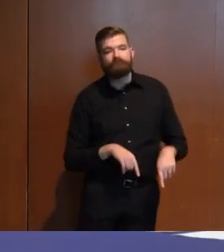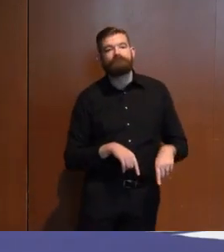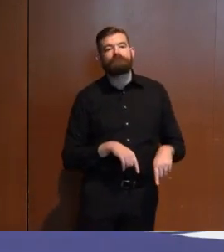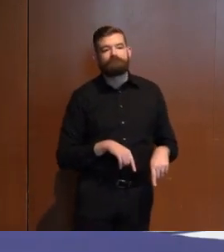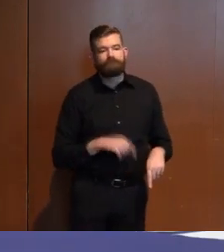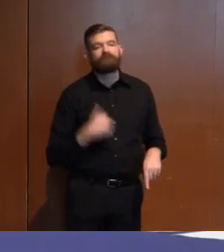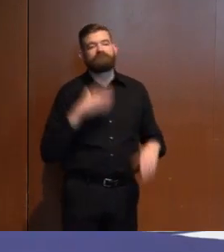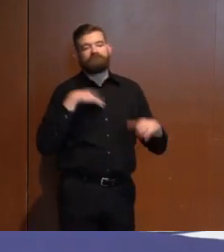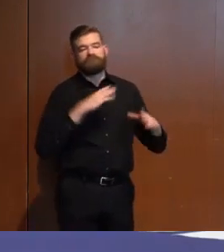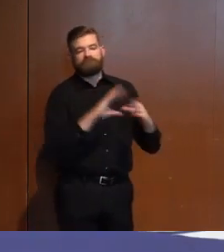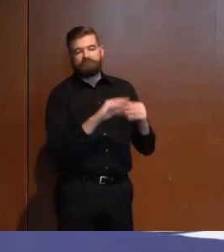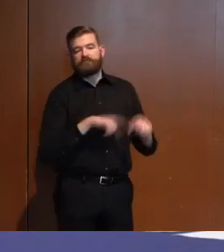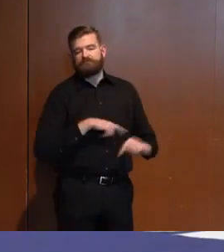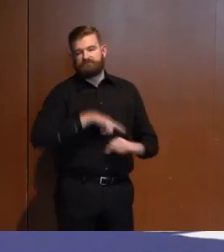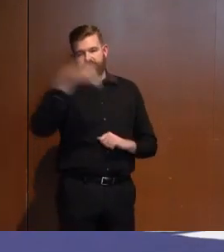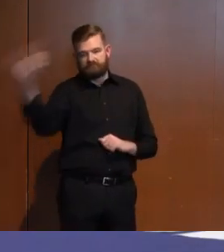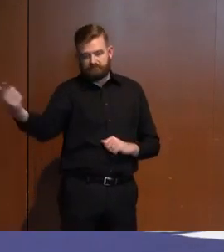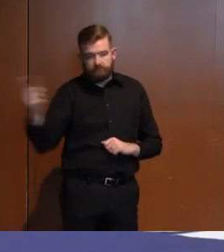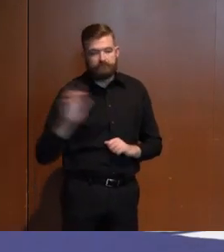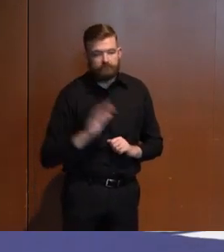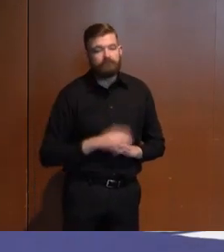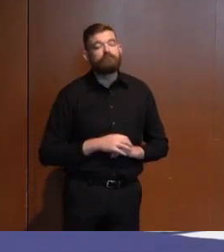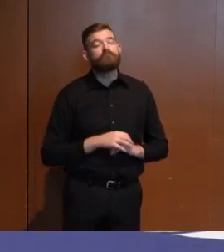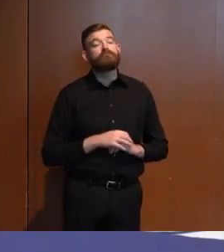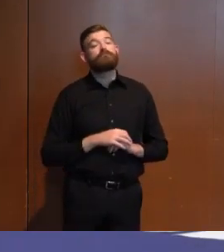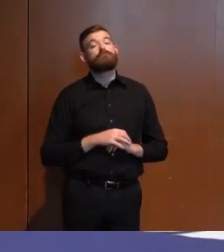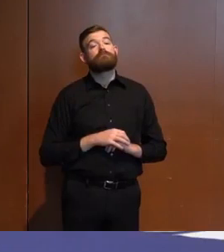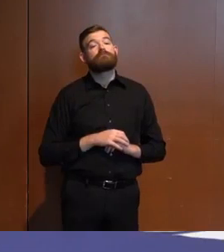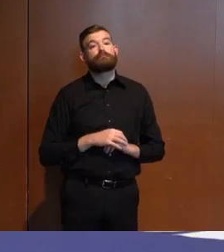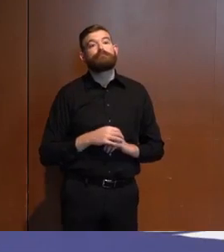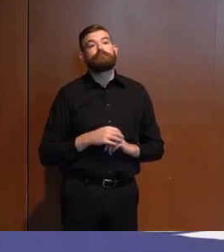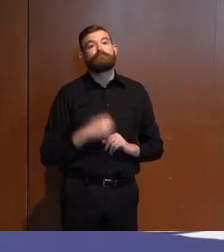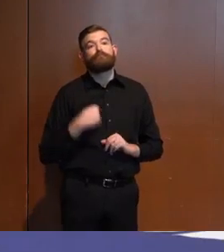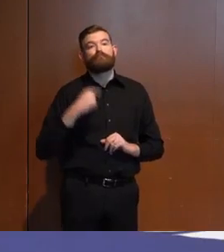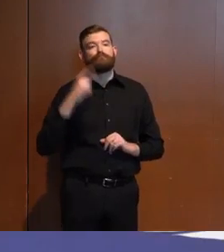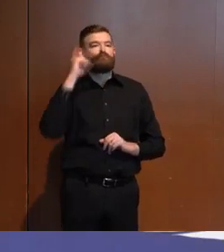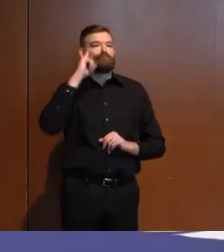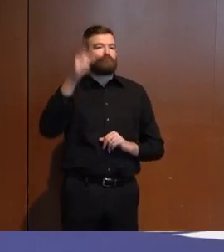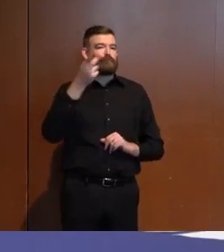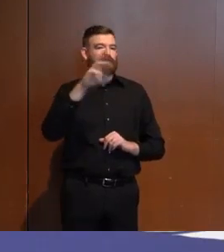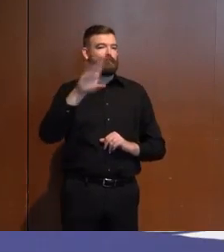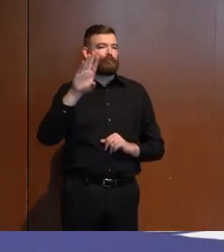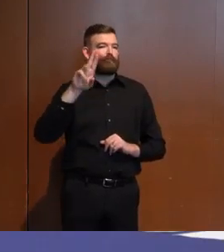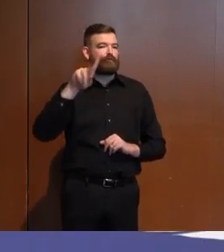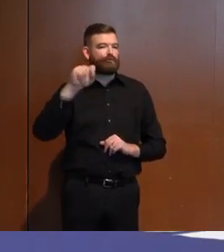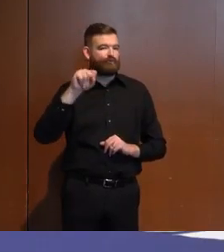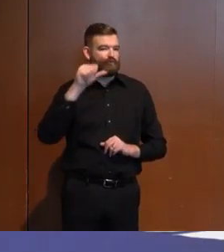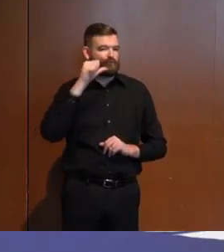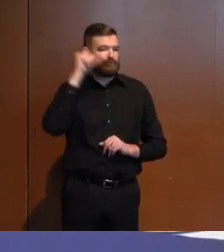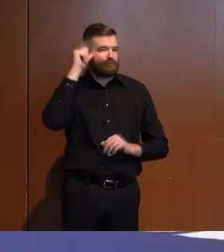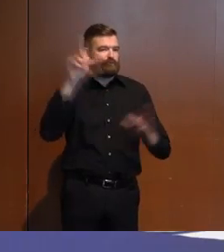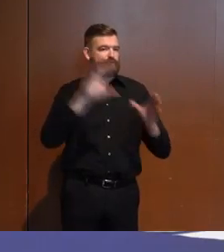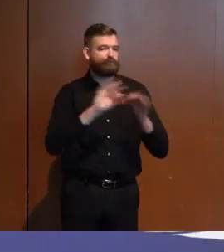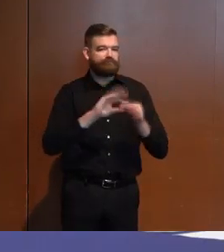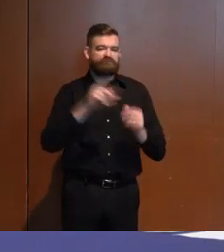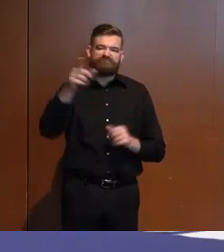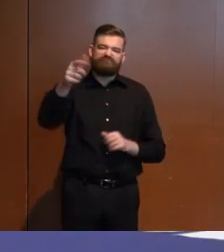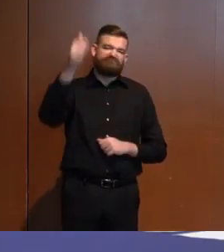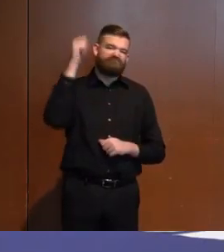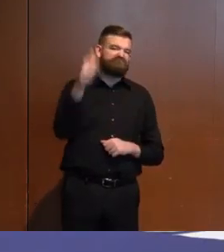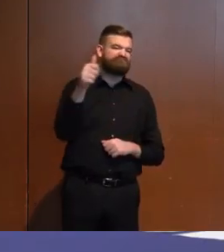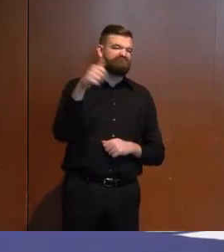heard Dr. Birx, and by the way, Dr. Birx is a star. So, I don't know where we'd be without her. She's an ambassador, I have to say, as a fellow ambassador, I have to